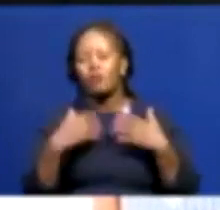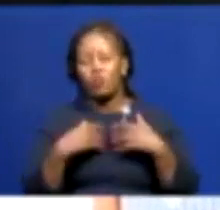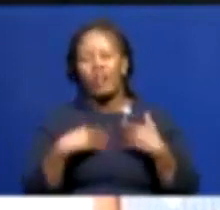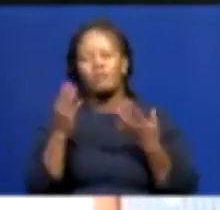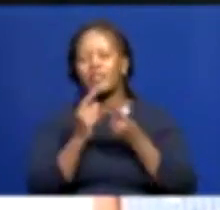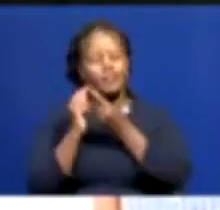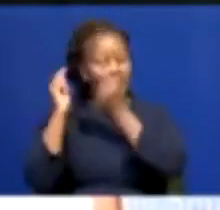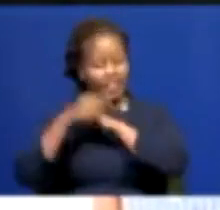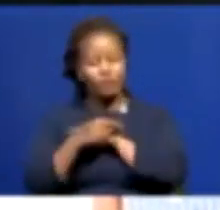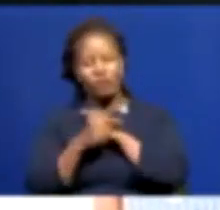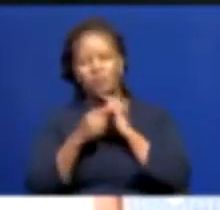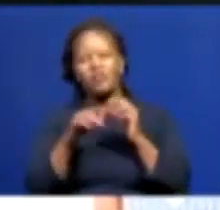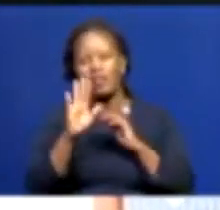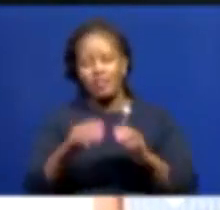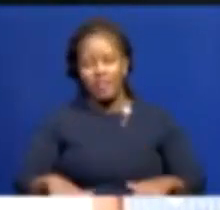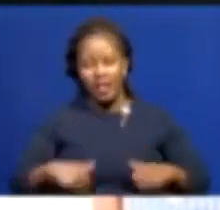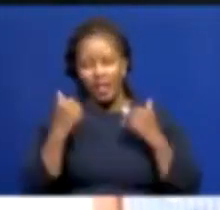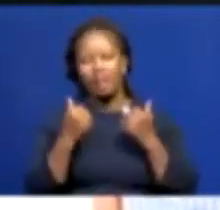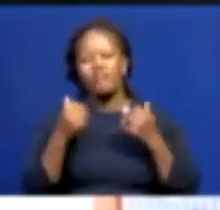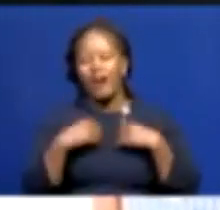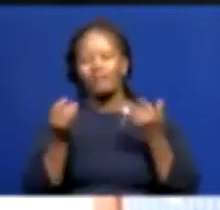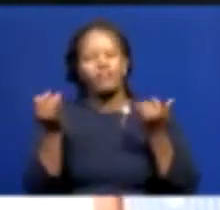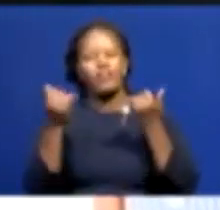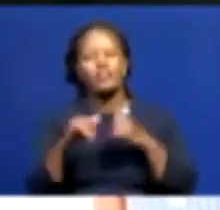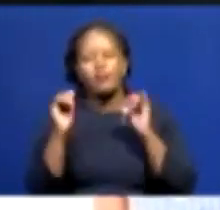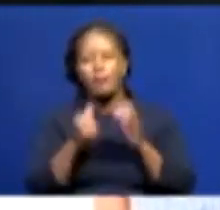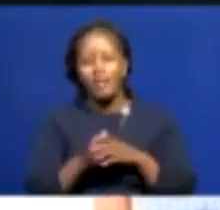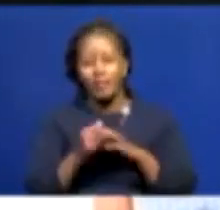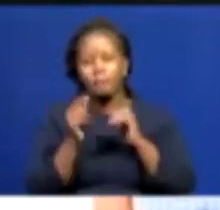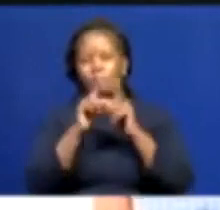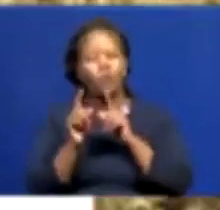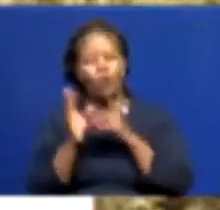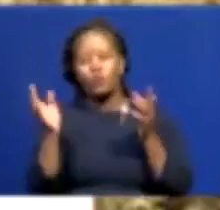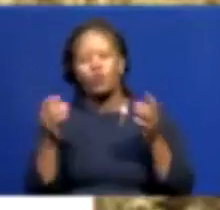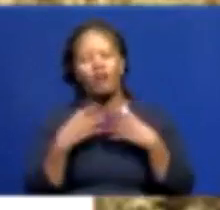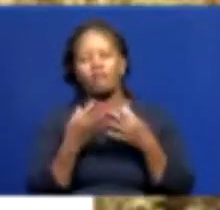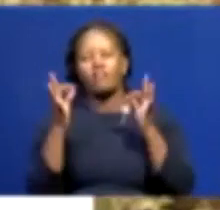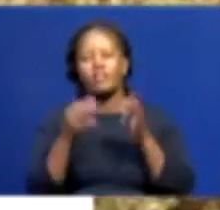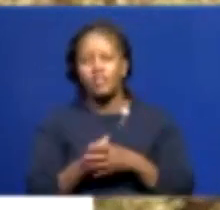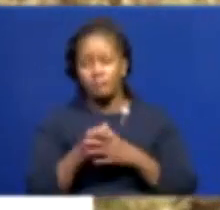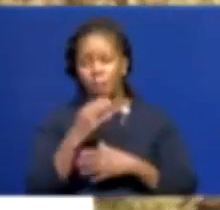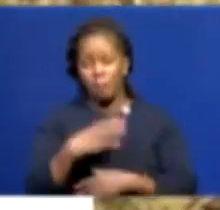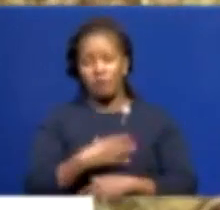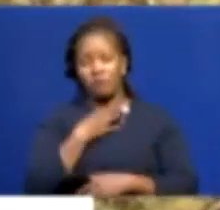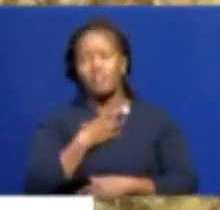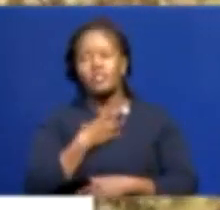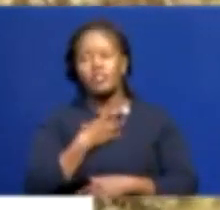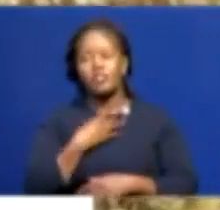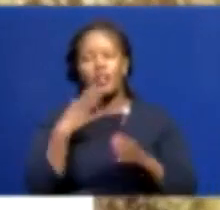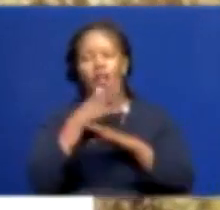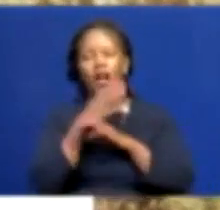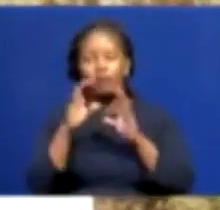initiated into a life that is of independence. They just are free. The visit is courtesy of